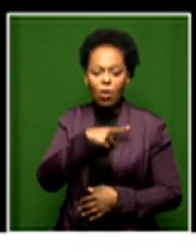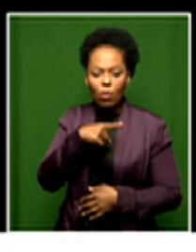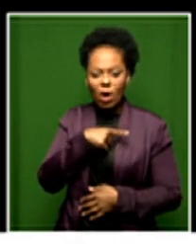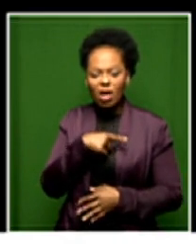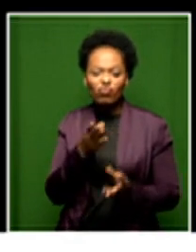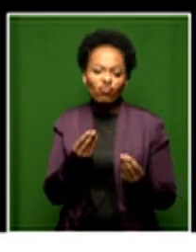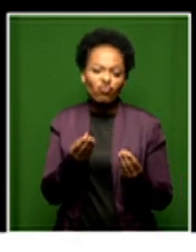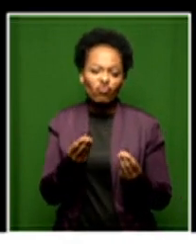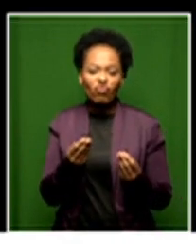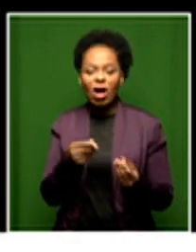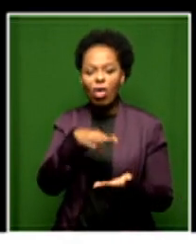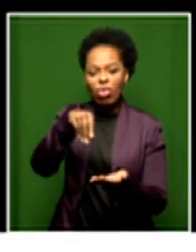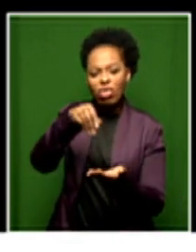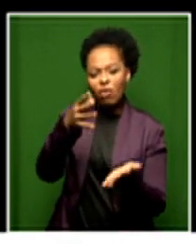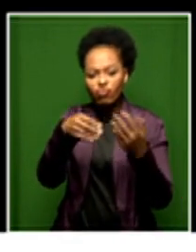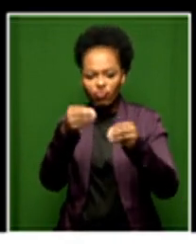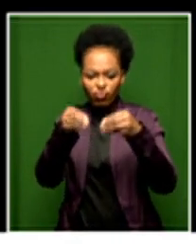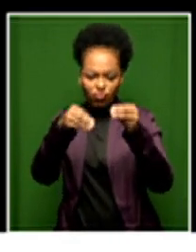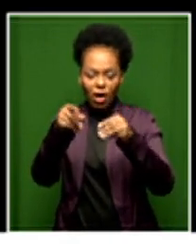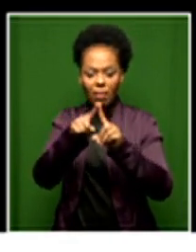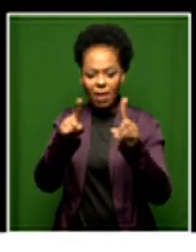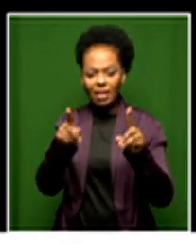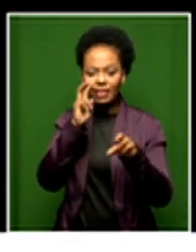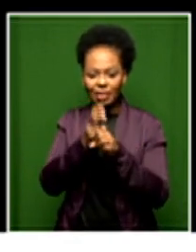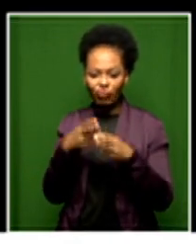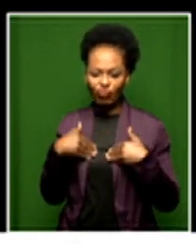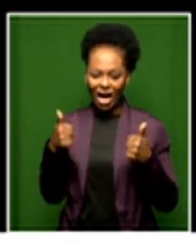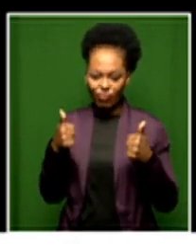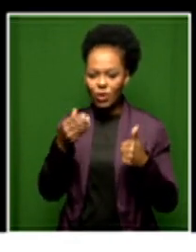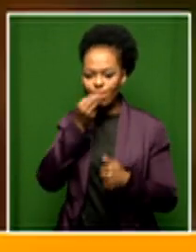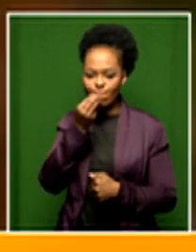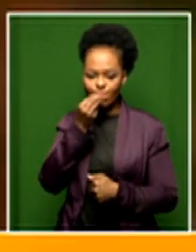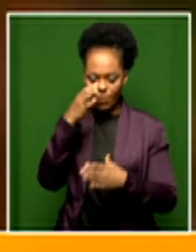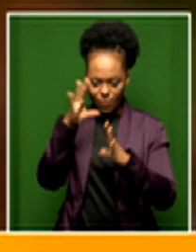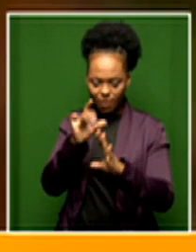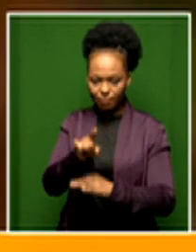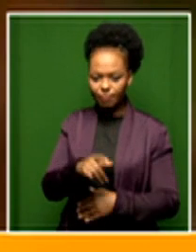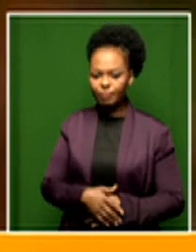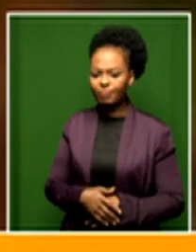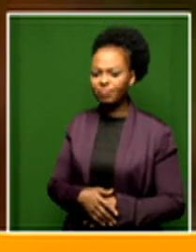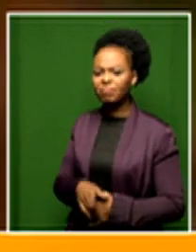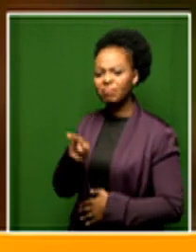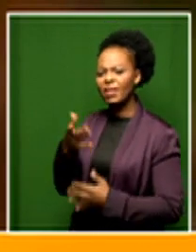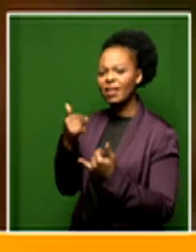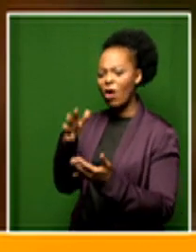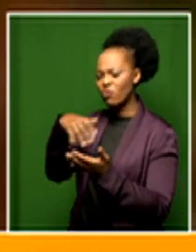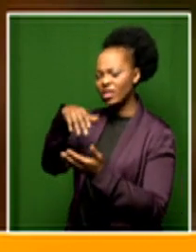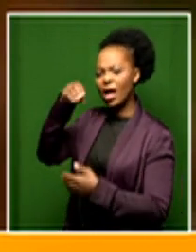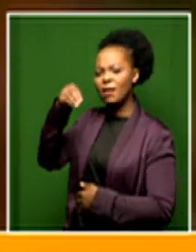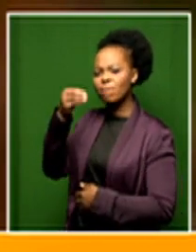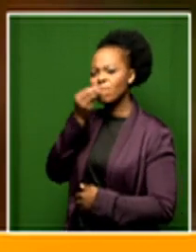ingredients but create amazing and nutritious meals. So which traditional cuisine stands out for you?